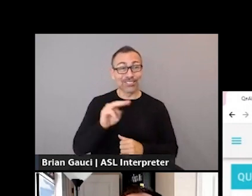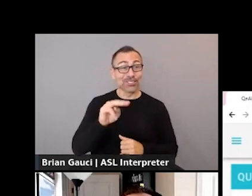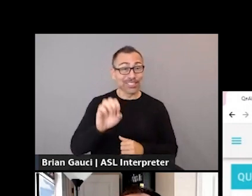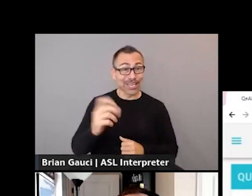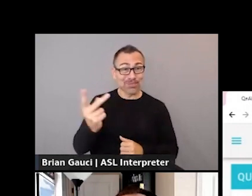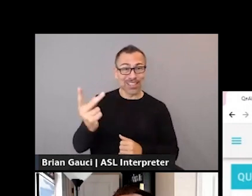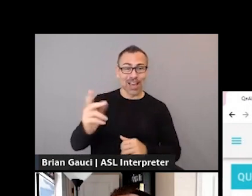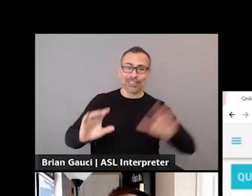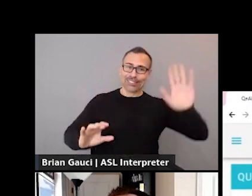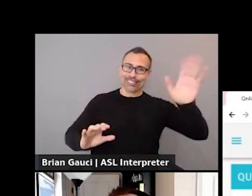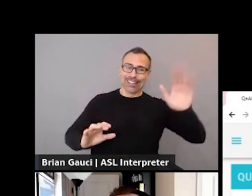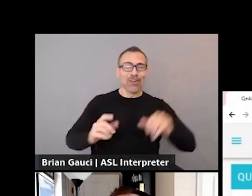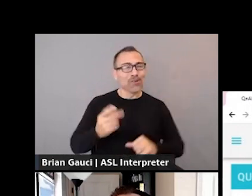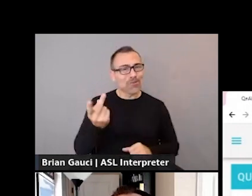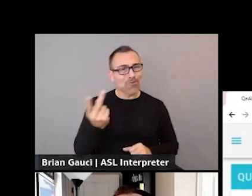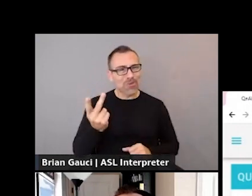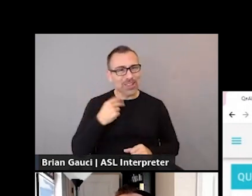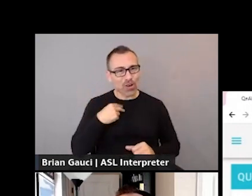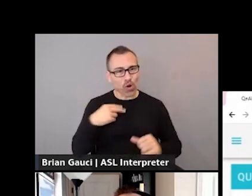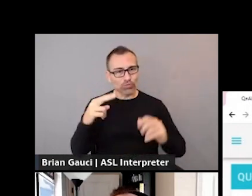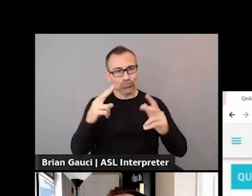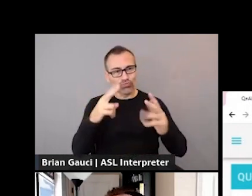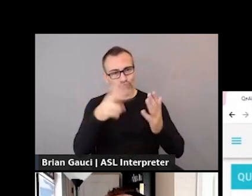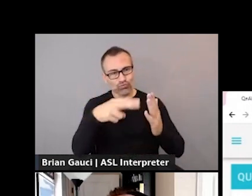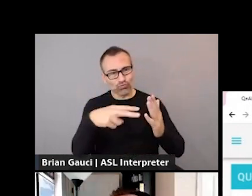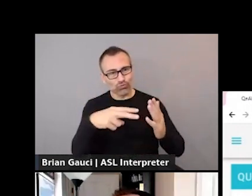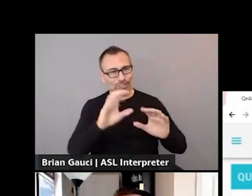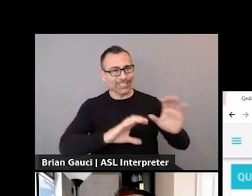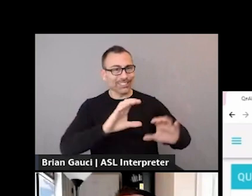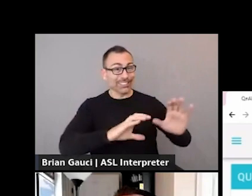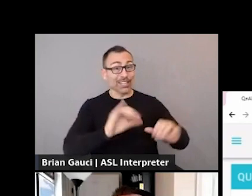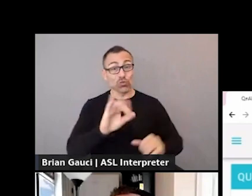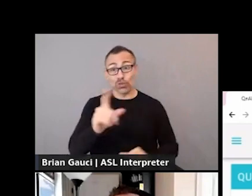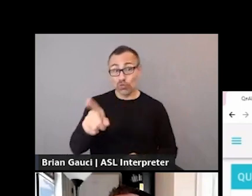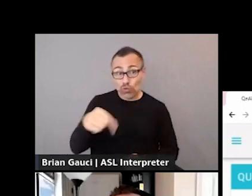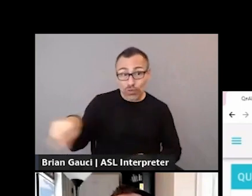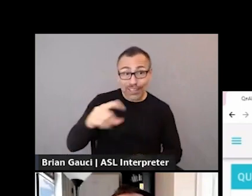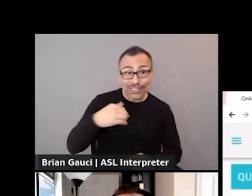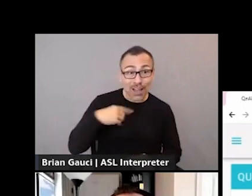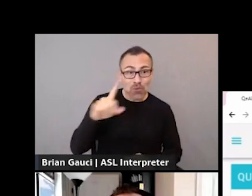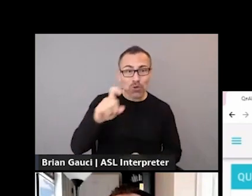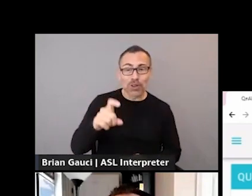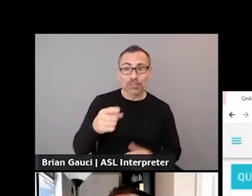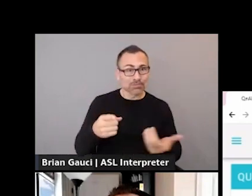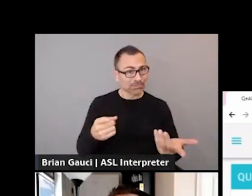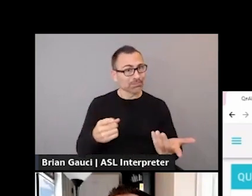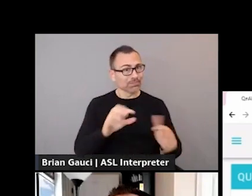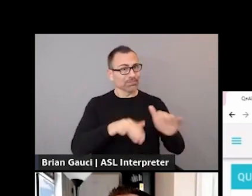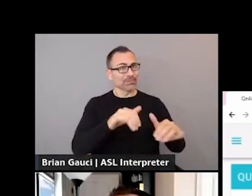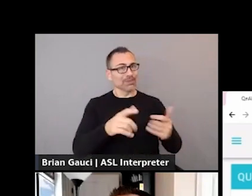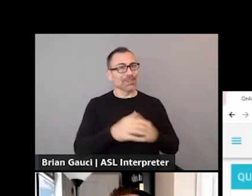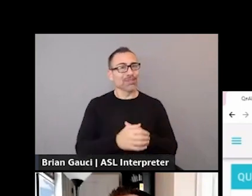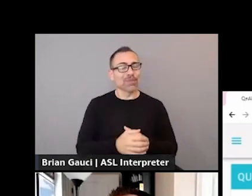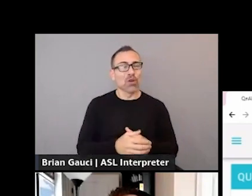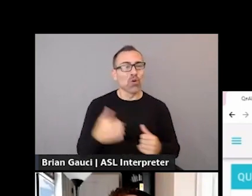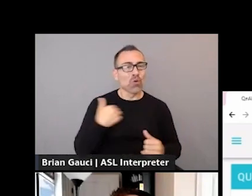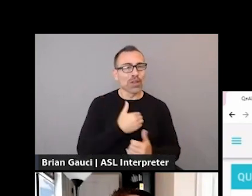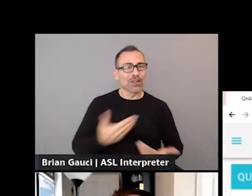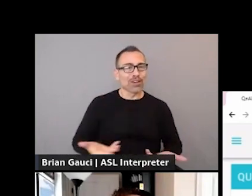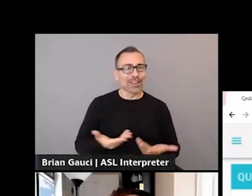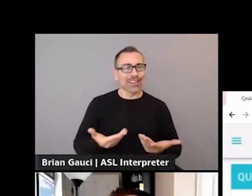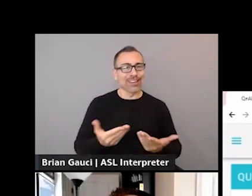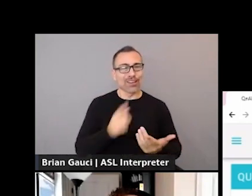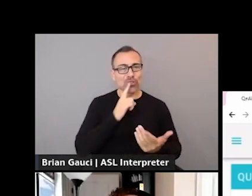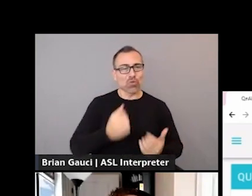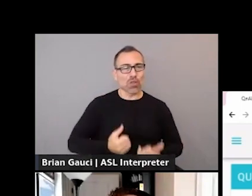So if you've got questions, we are here in real life. Some people think I'm in an underground sea base because of my